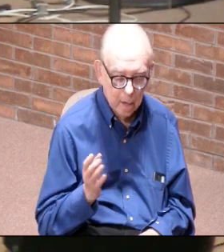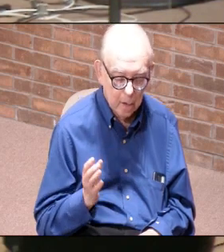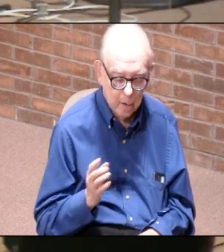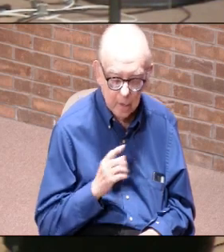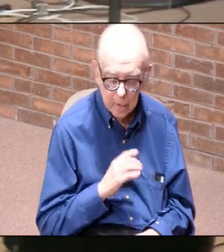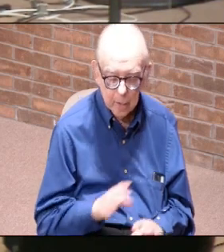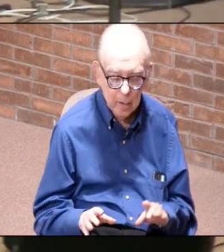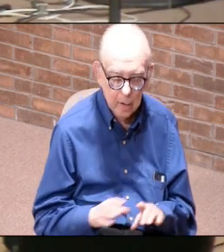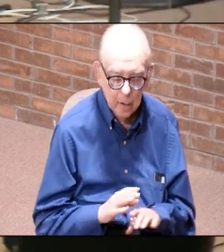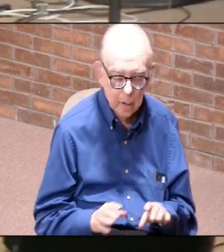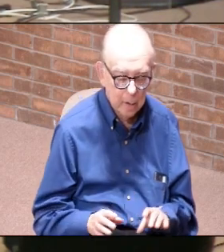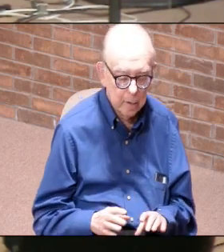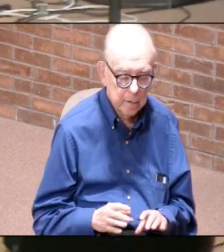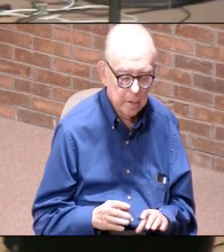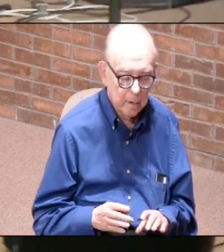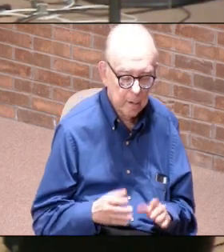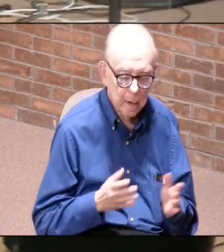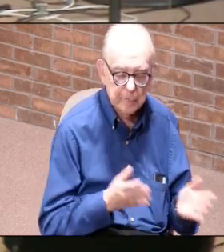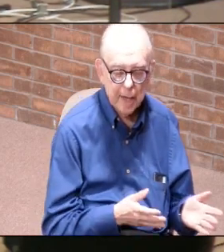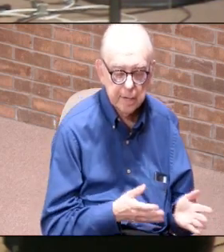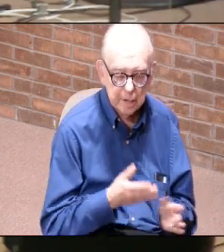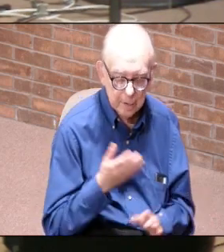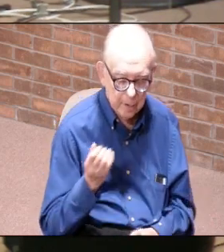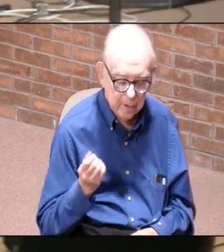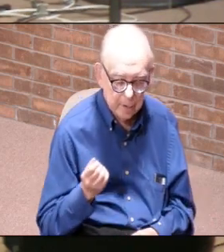and you did not